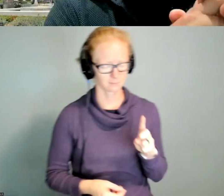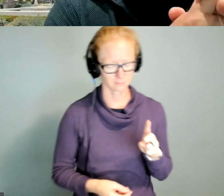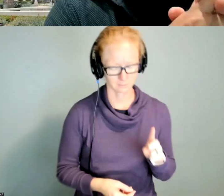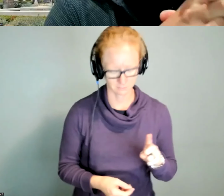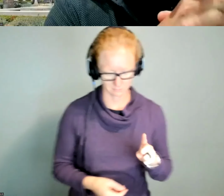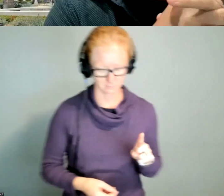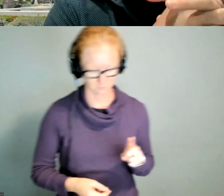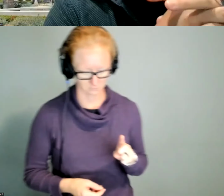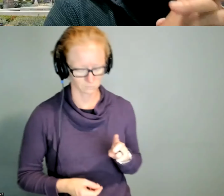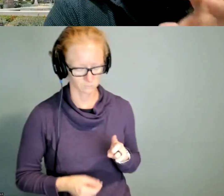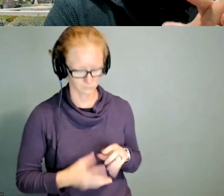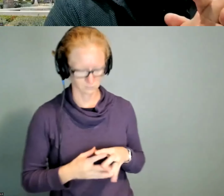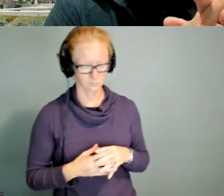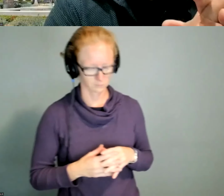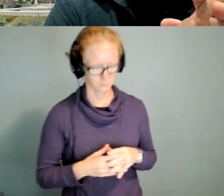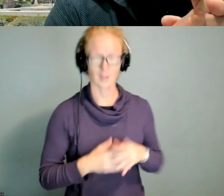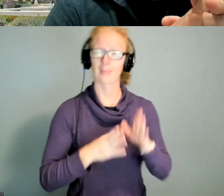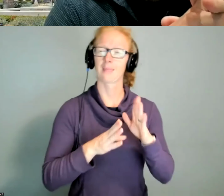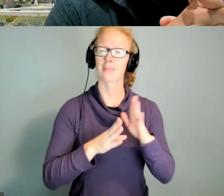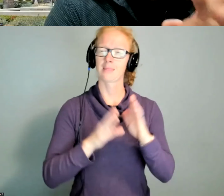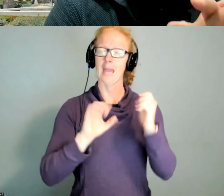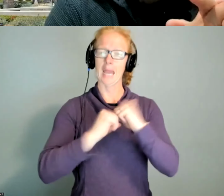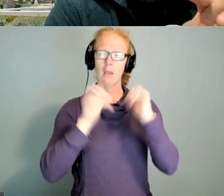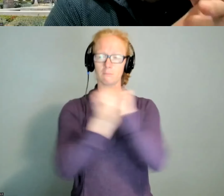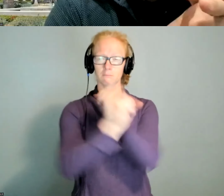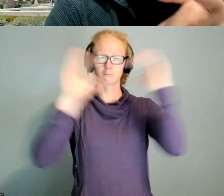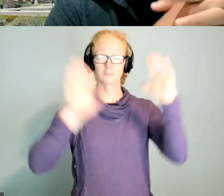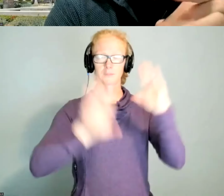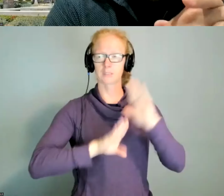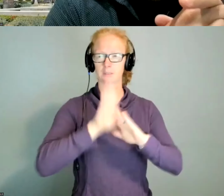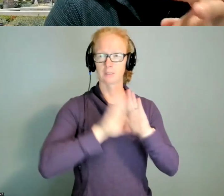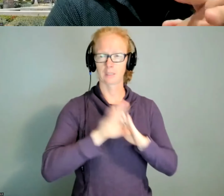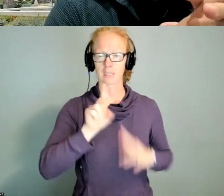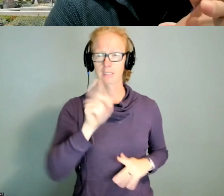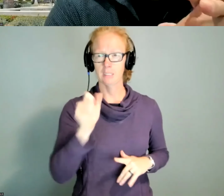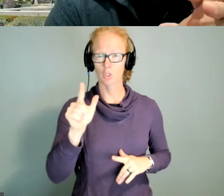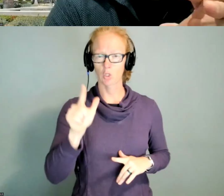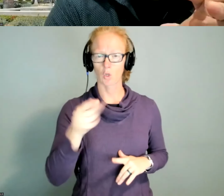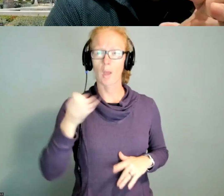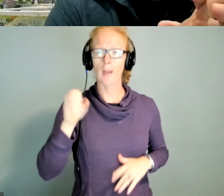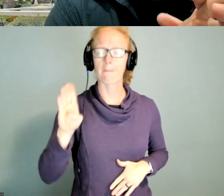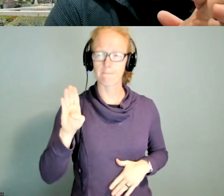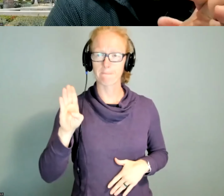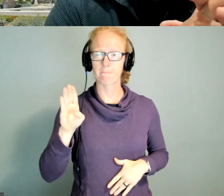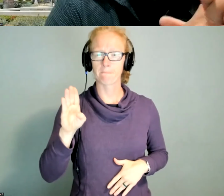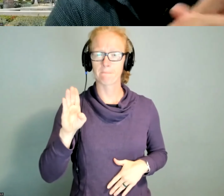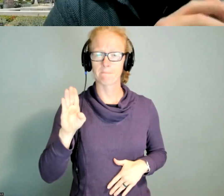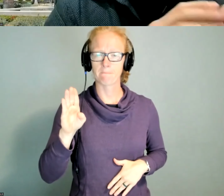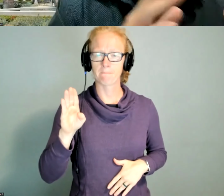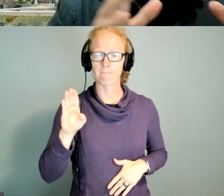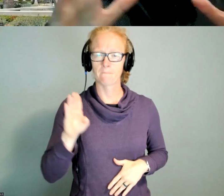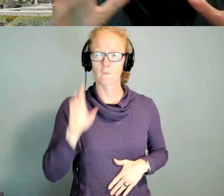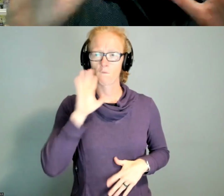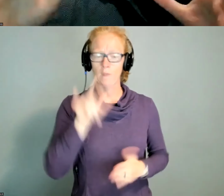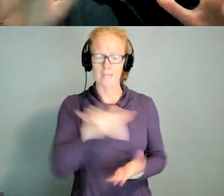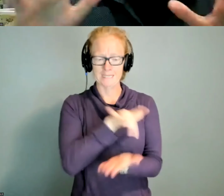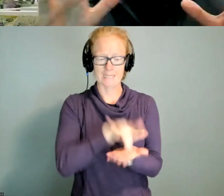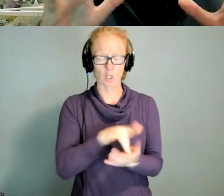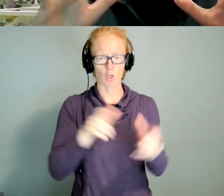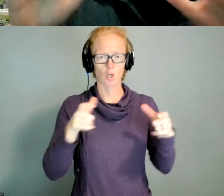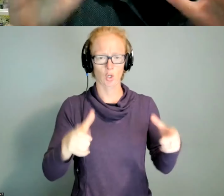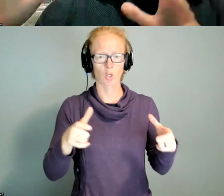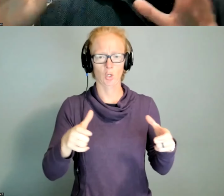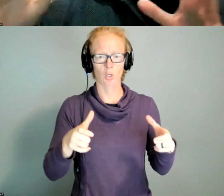envisioning the development of the digital hub, the neighborhood broadband centers, is moving it into a